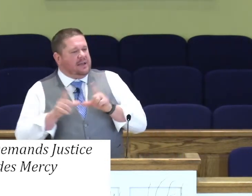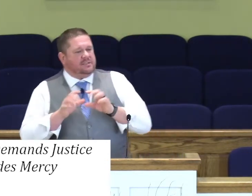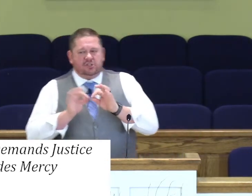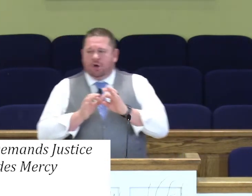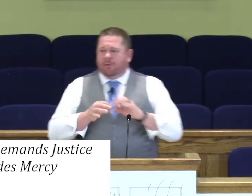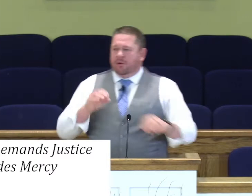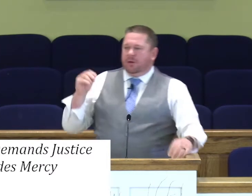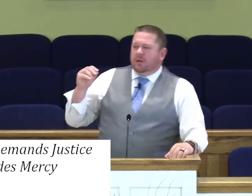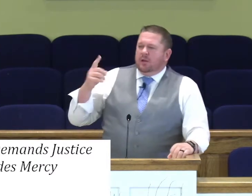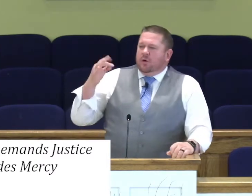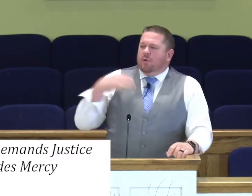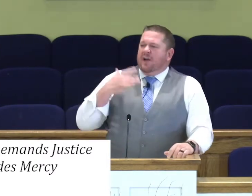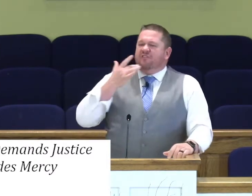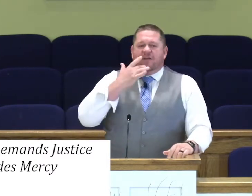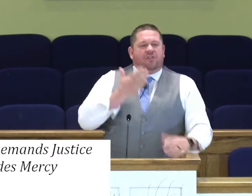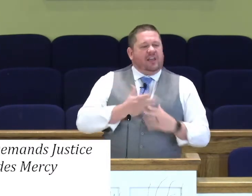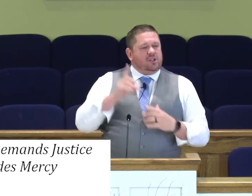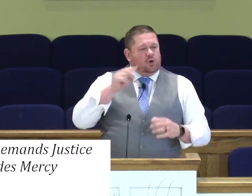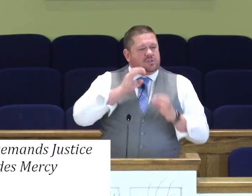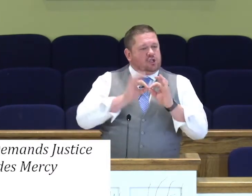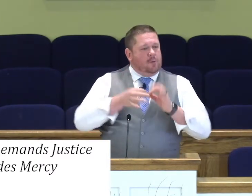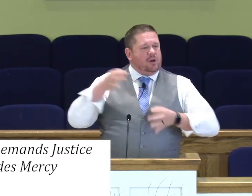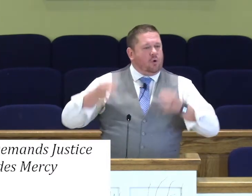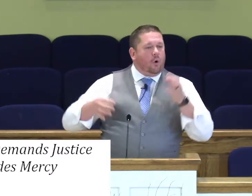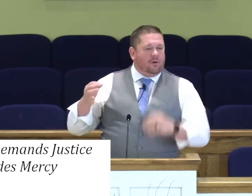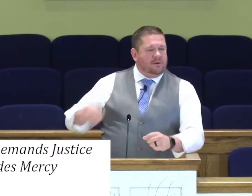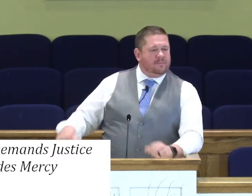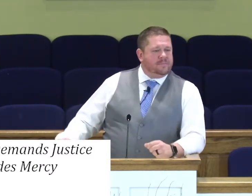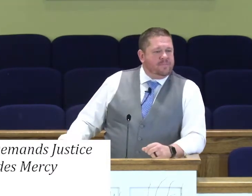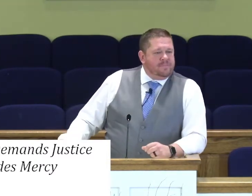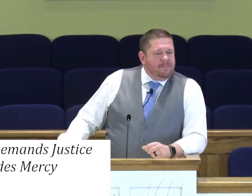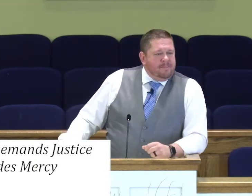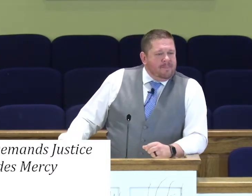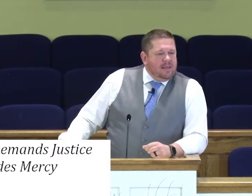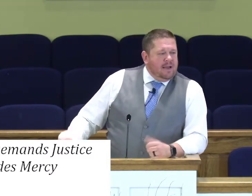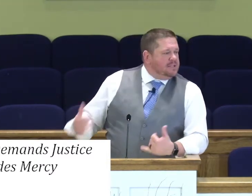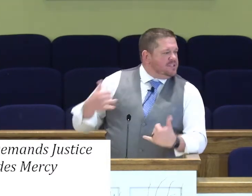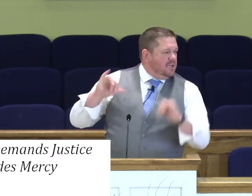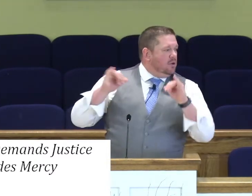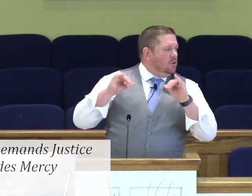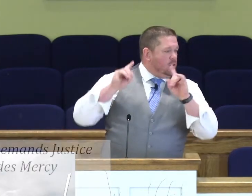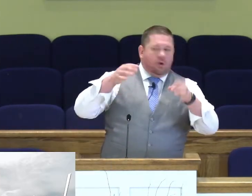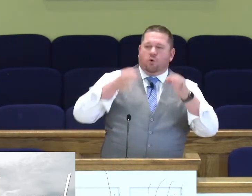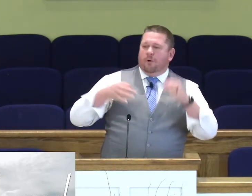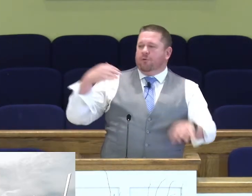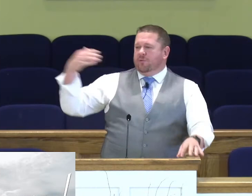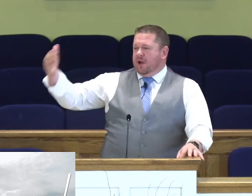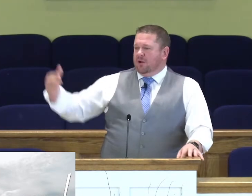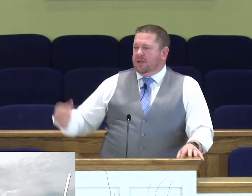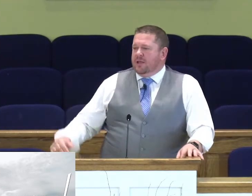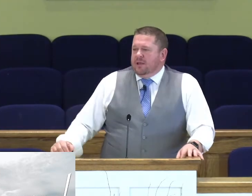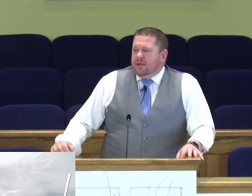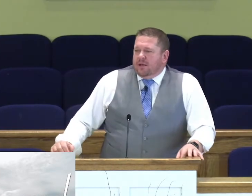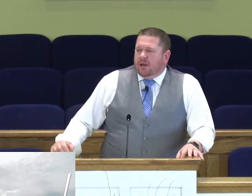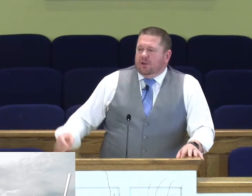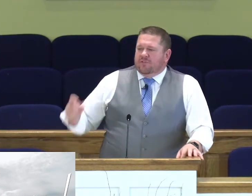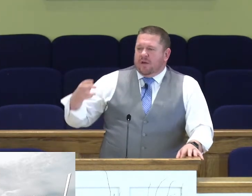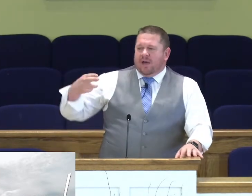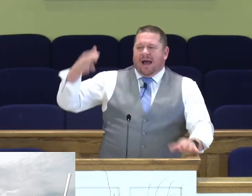certified licensed interpreter, and one of my favorite things to do is interpret in court. And I still go to court pretty regularly,